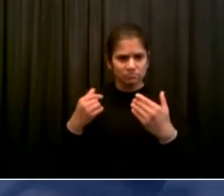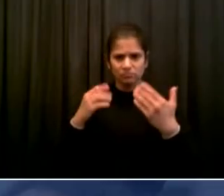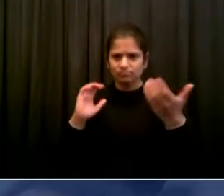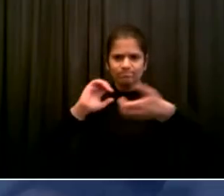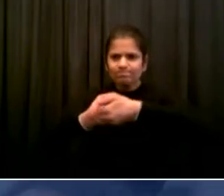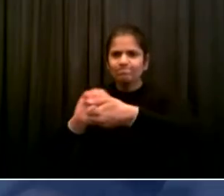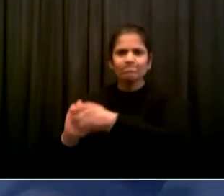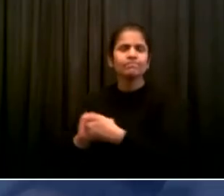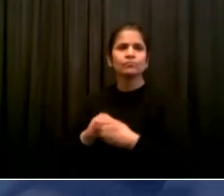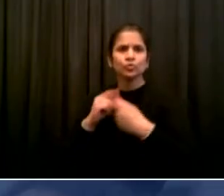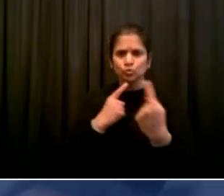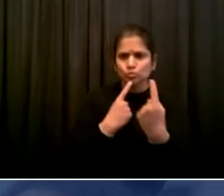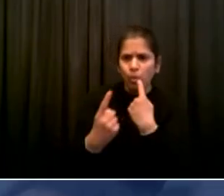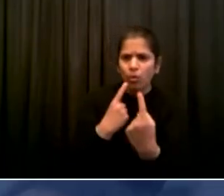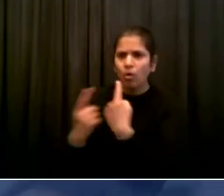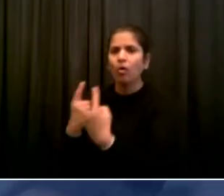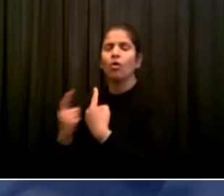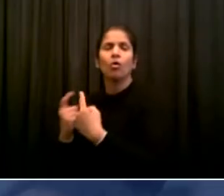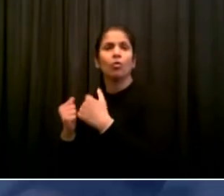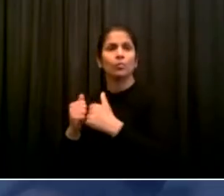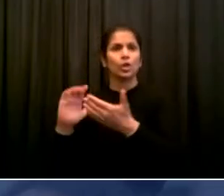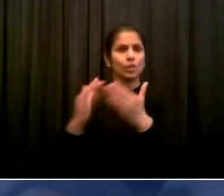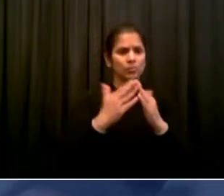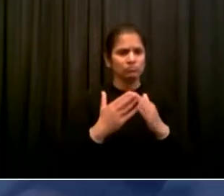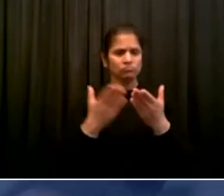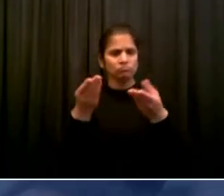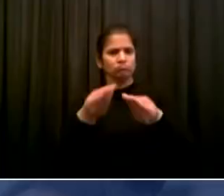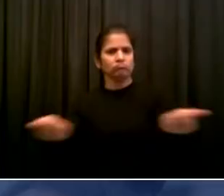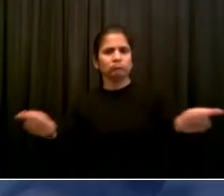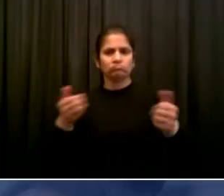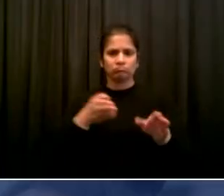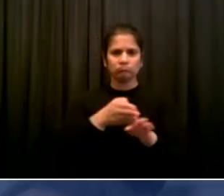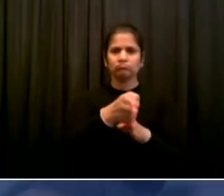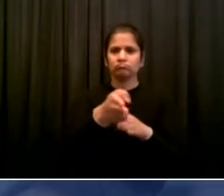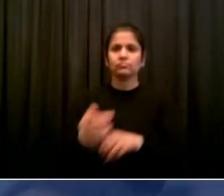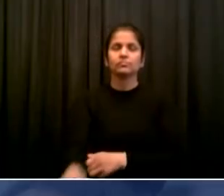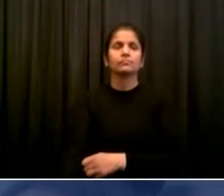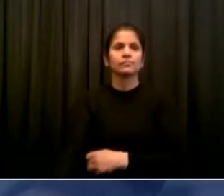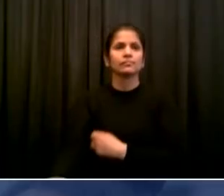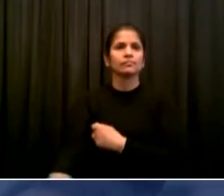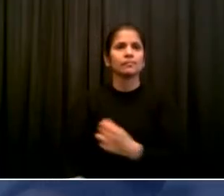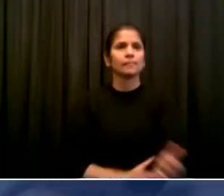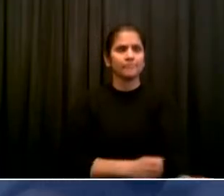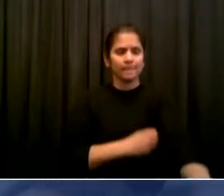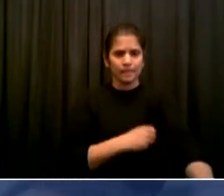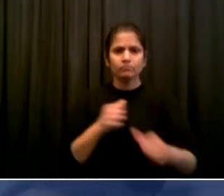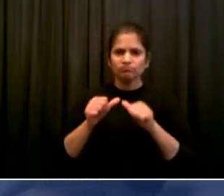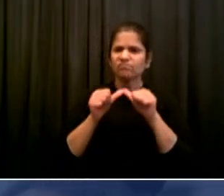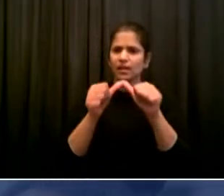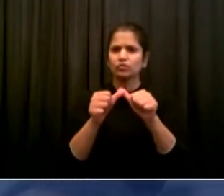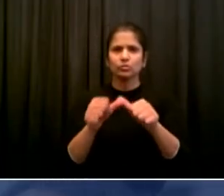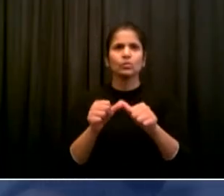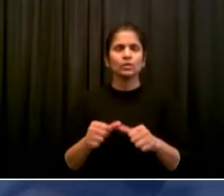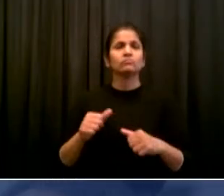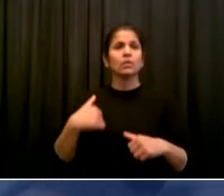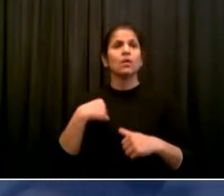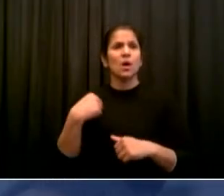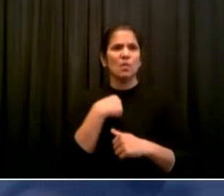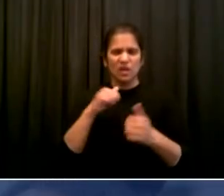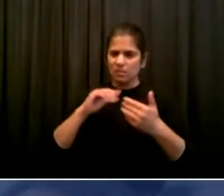the essence of policing that is sustainable and works and is believed in by communities. This principle pervades this